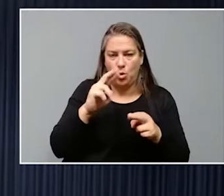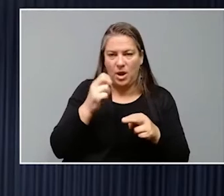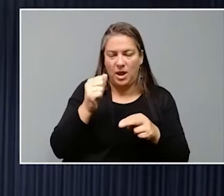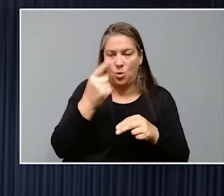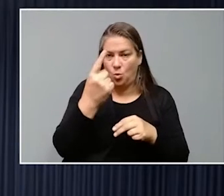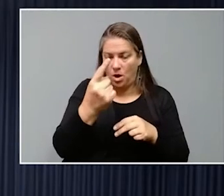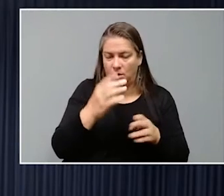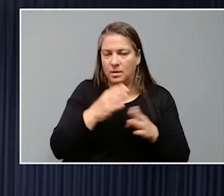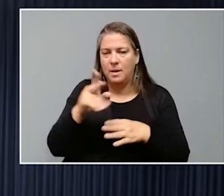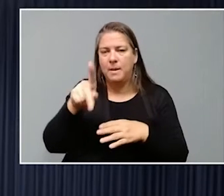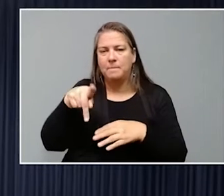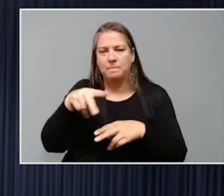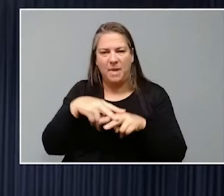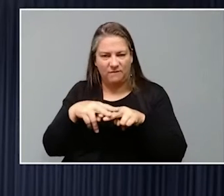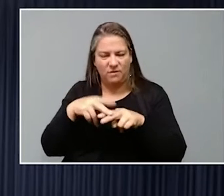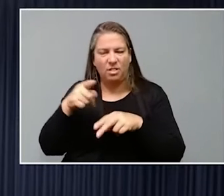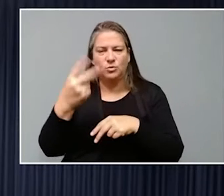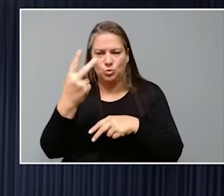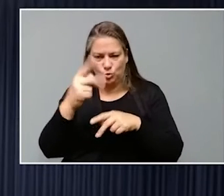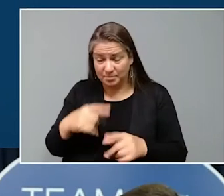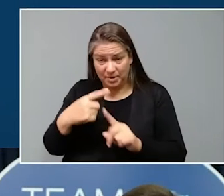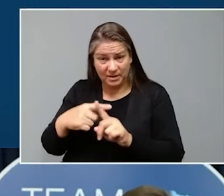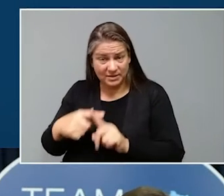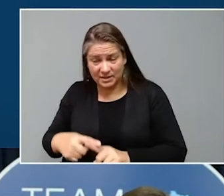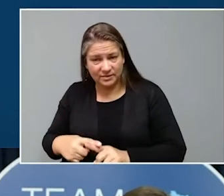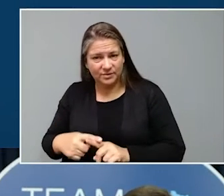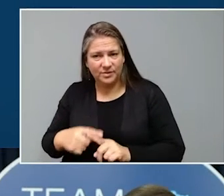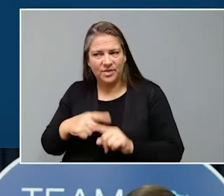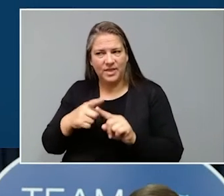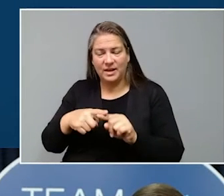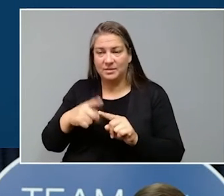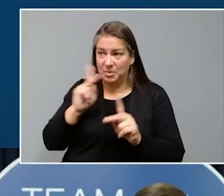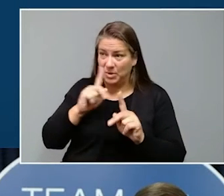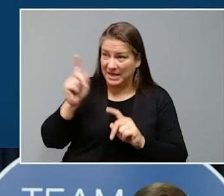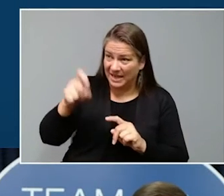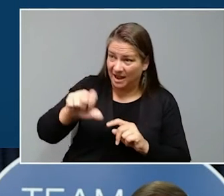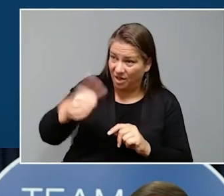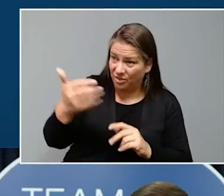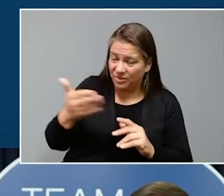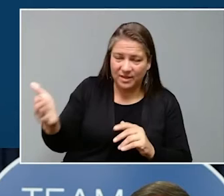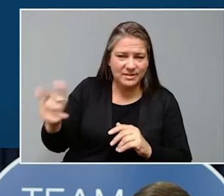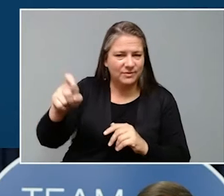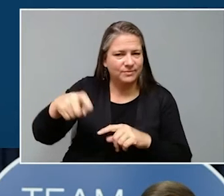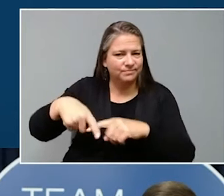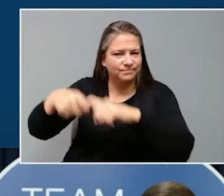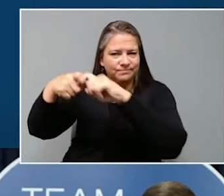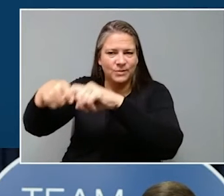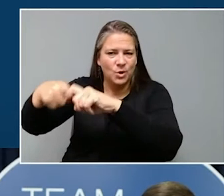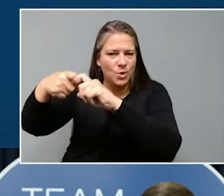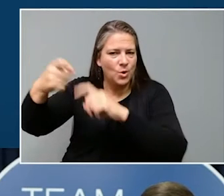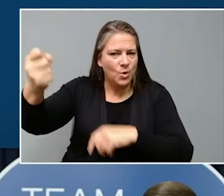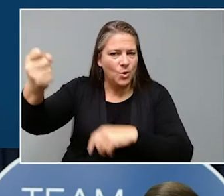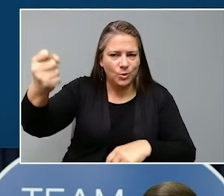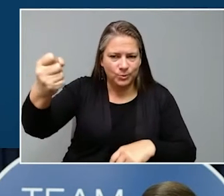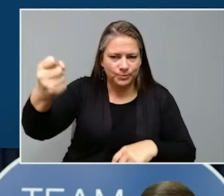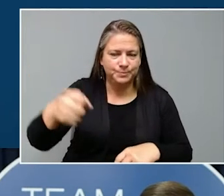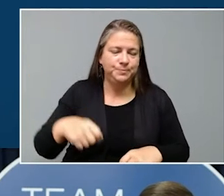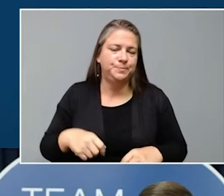is very close to seeing a true crisis in its hospitals. So yesterday, hospitals dipped a little bit from the day before.